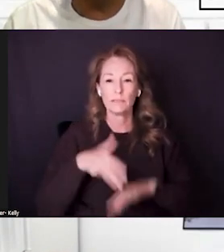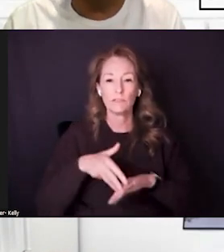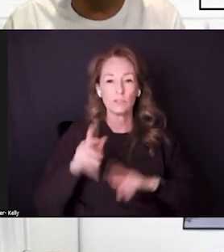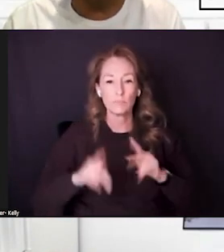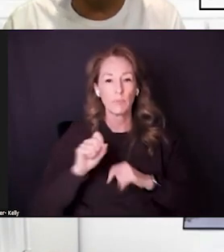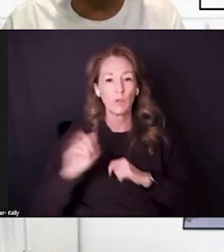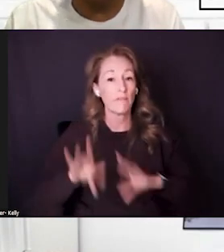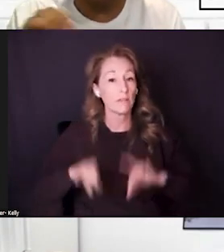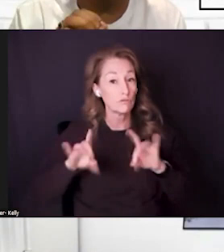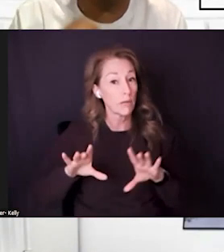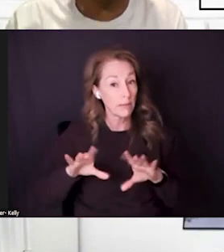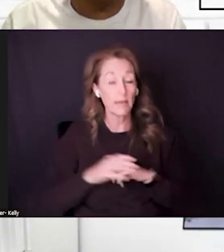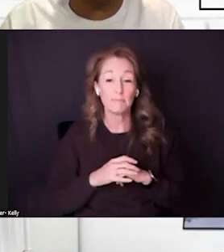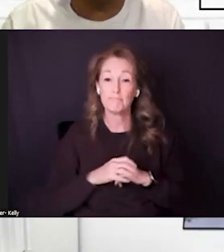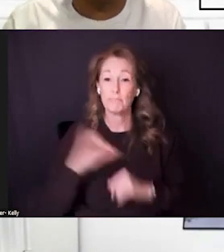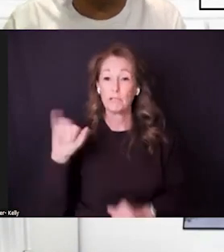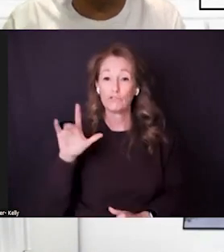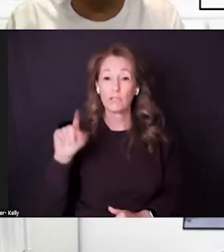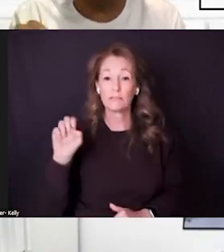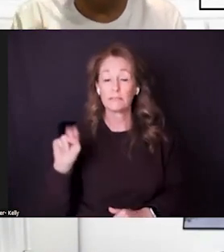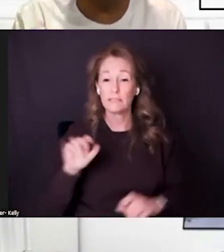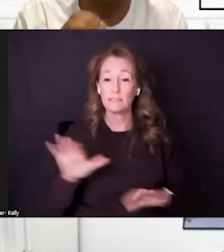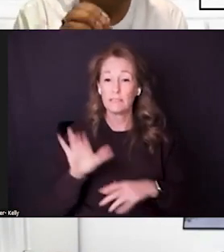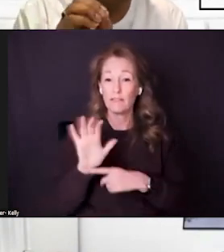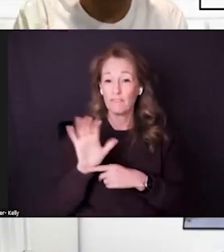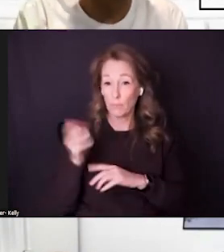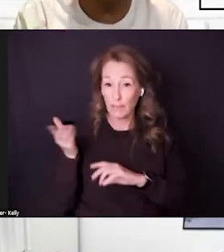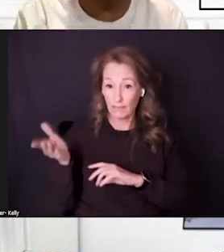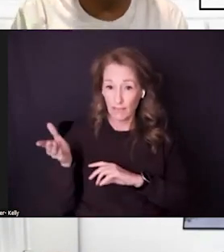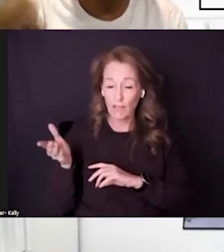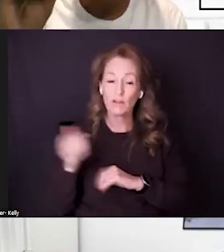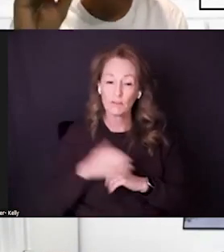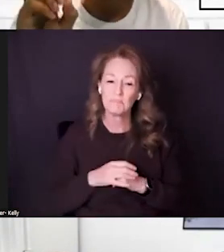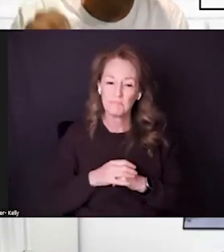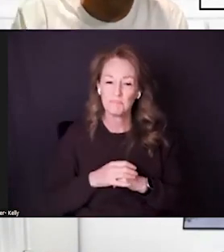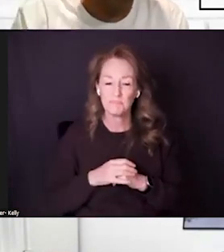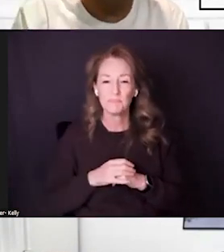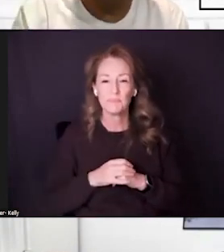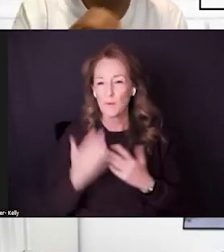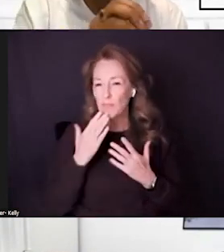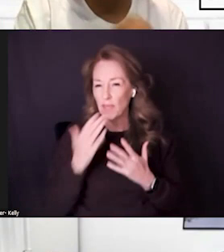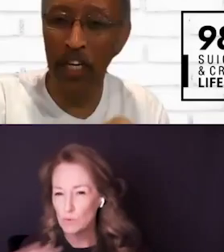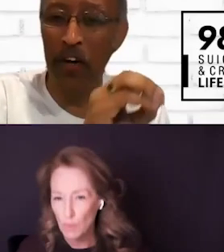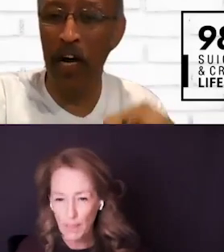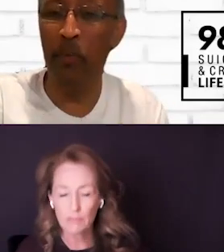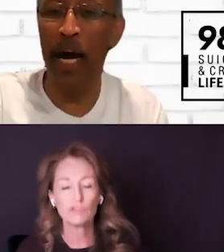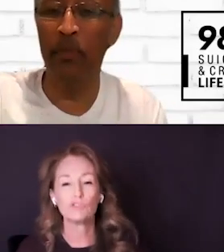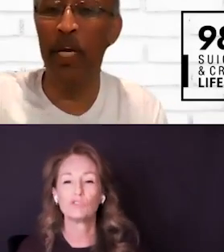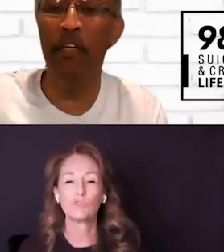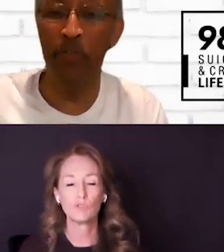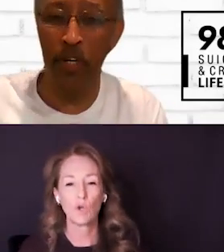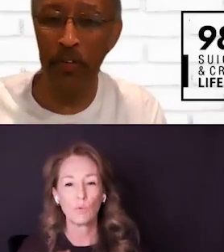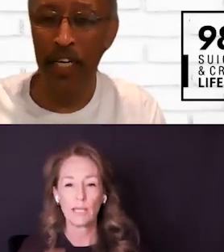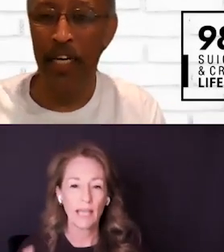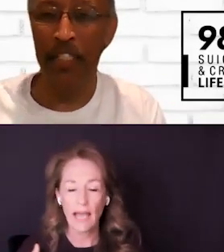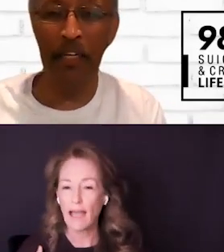done his filming, and that's the clip that you actually did see. So thank you so much for that. We have a t-shirt or a hoodie or otherwise